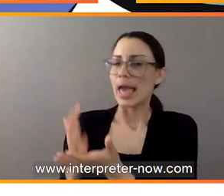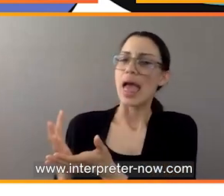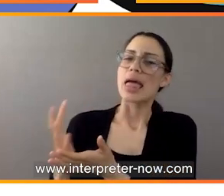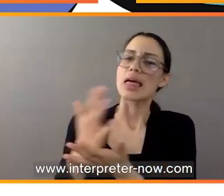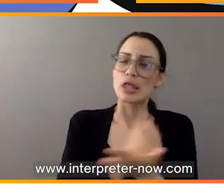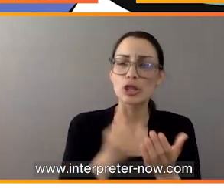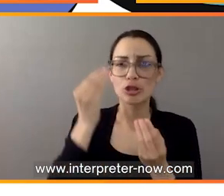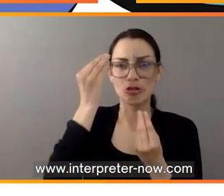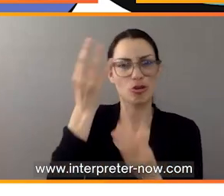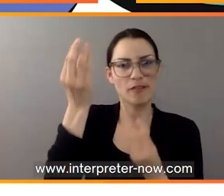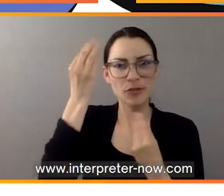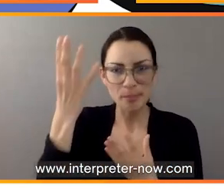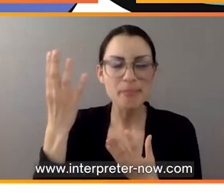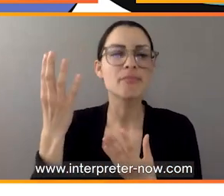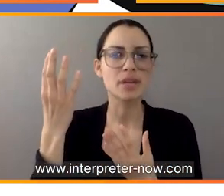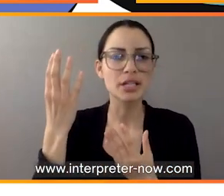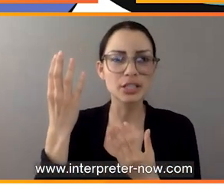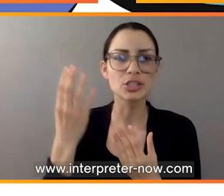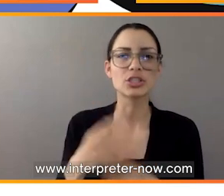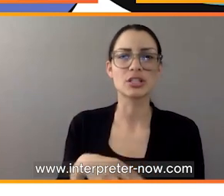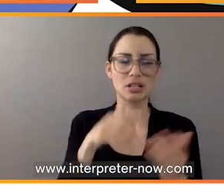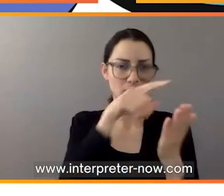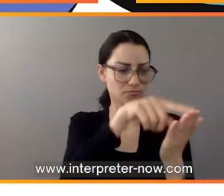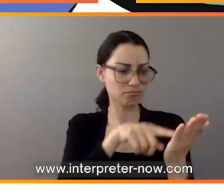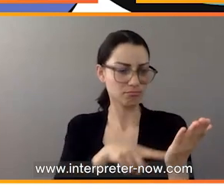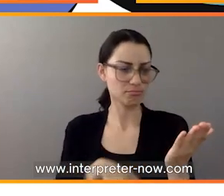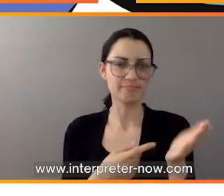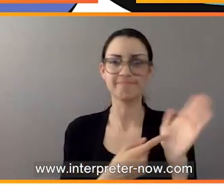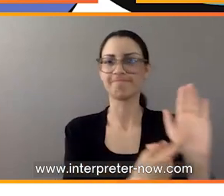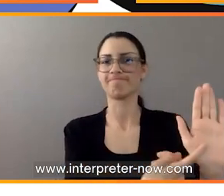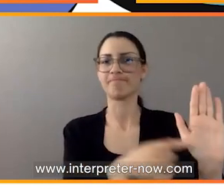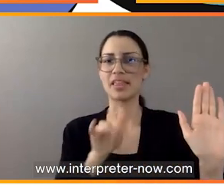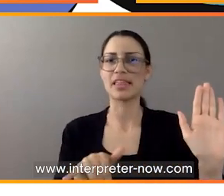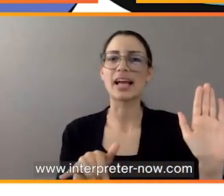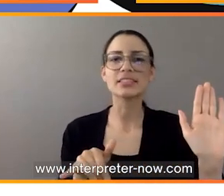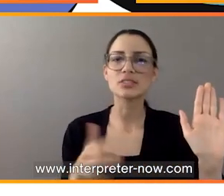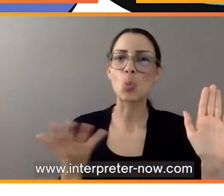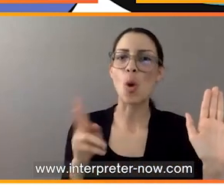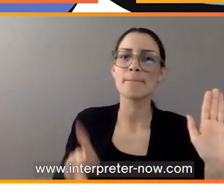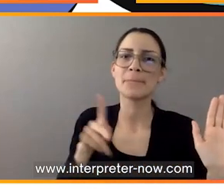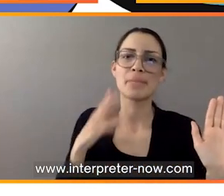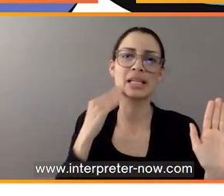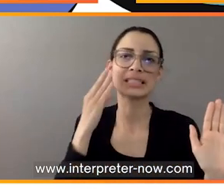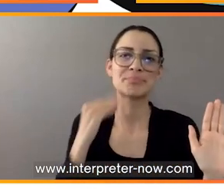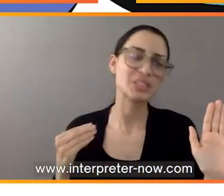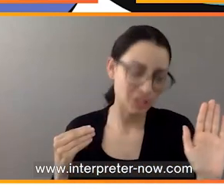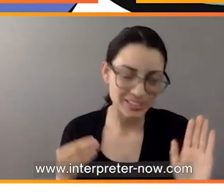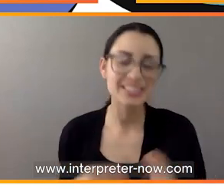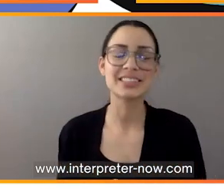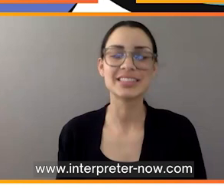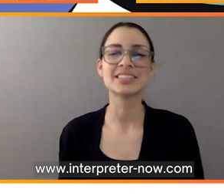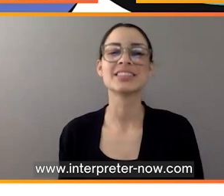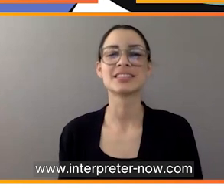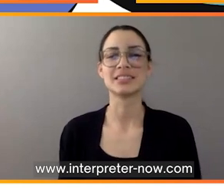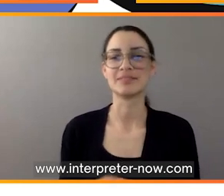know, imagine summing all that up and like, hey, here's the state of what's going on today. Here's how people experience this coming together in